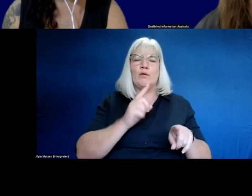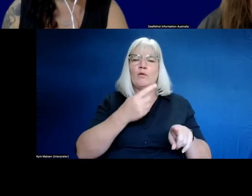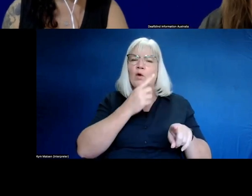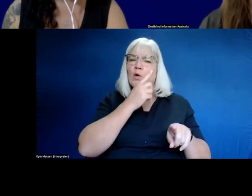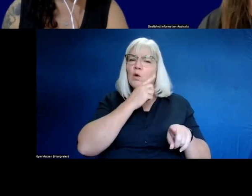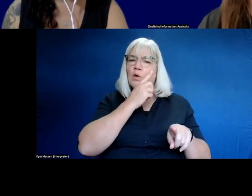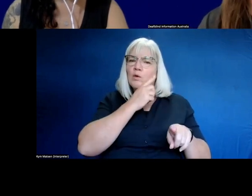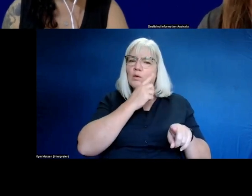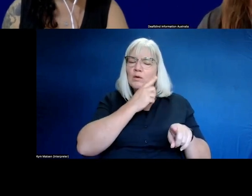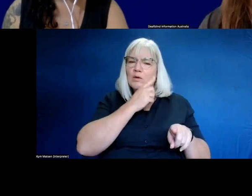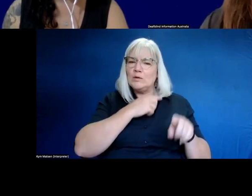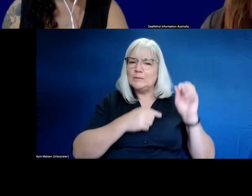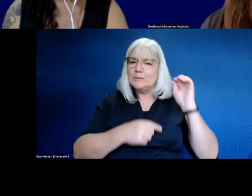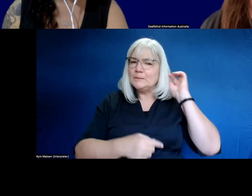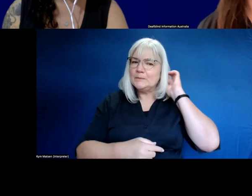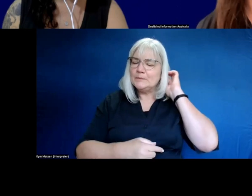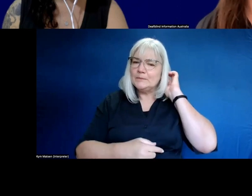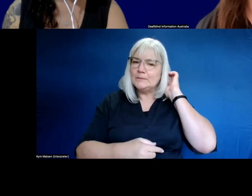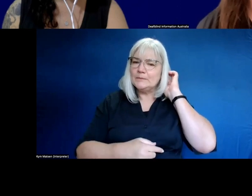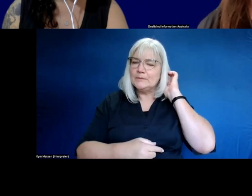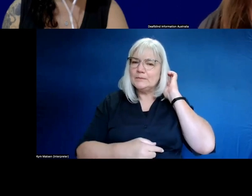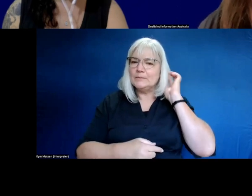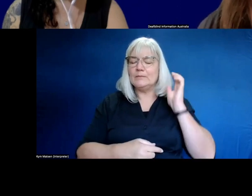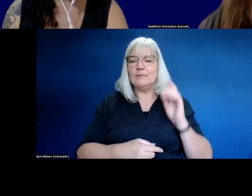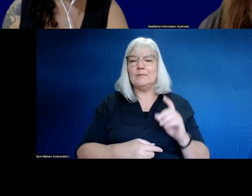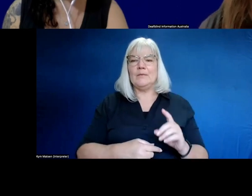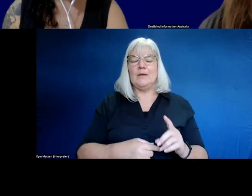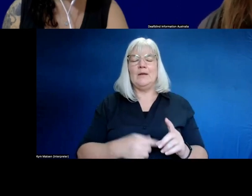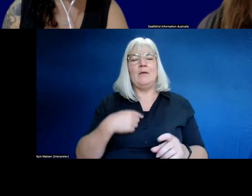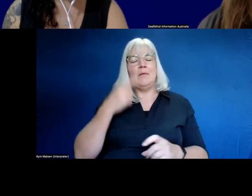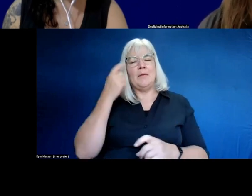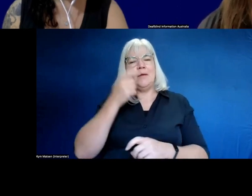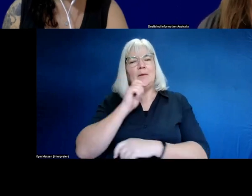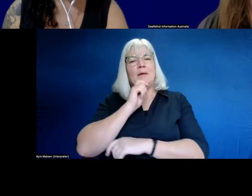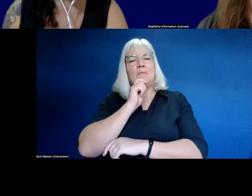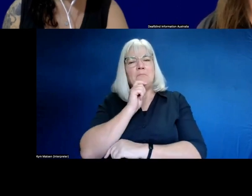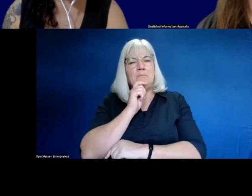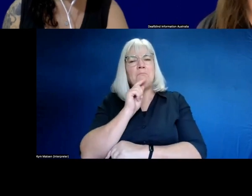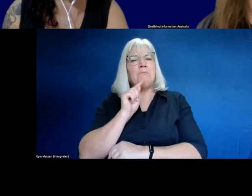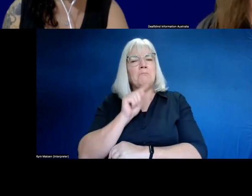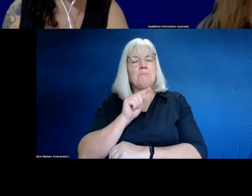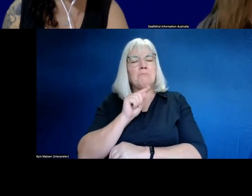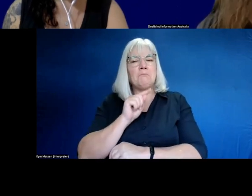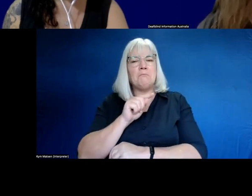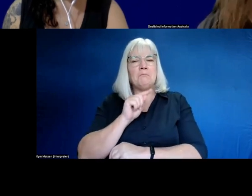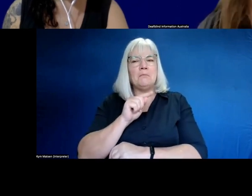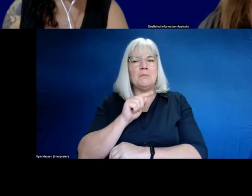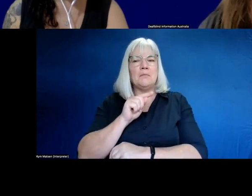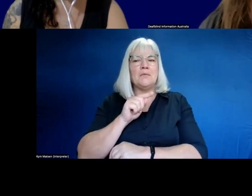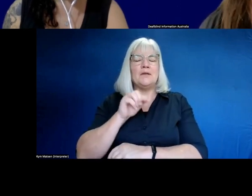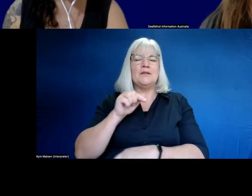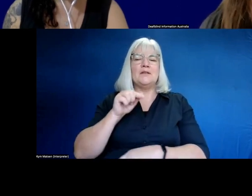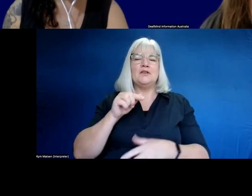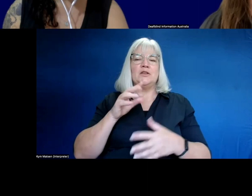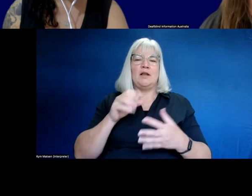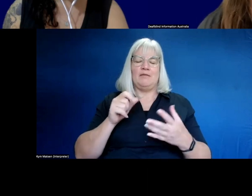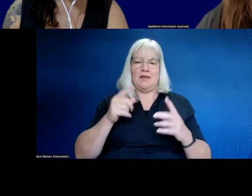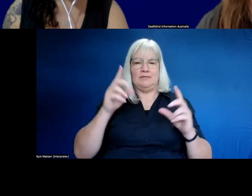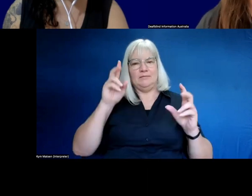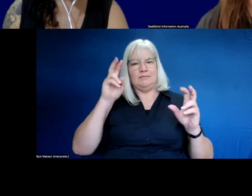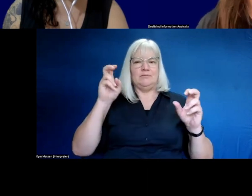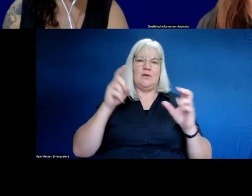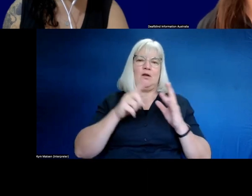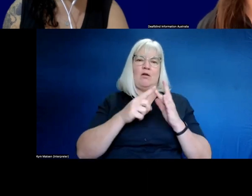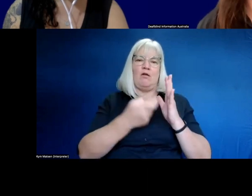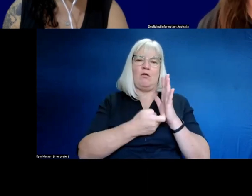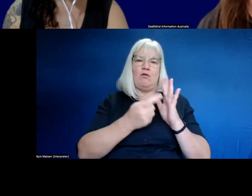the first video that you're showing, and reflecting on, you know, I think she's using these principles of orientation. Like